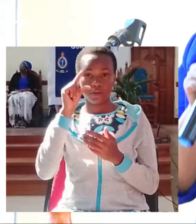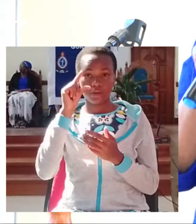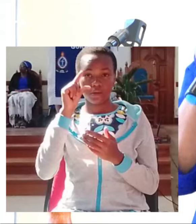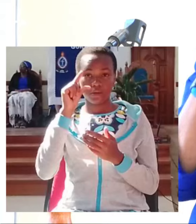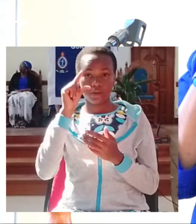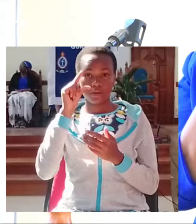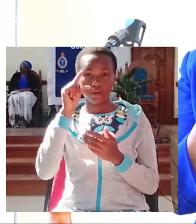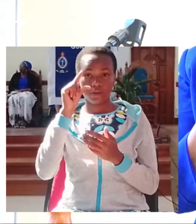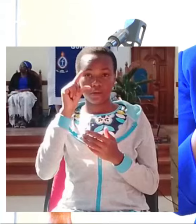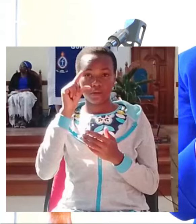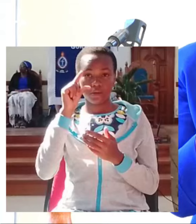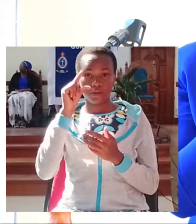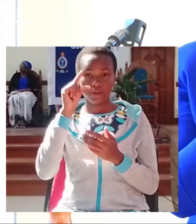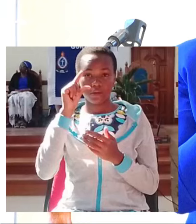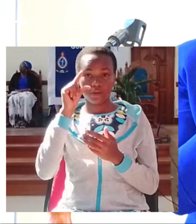Guild.